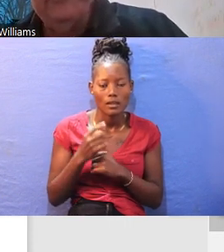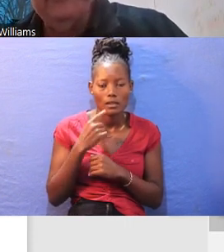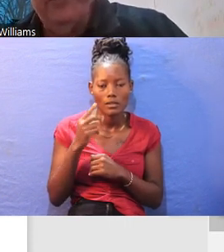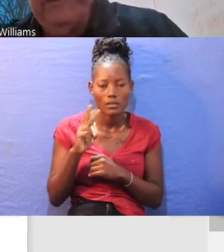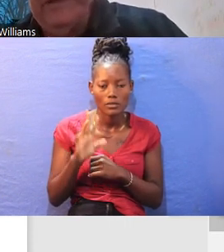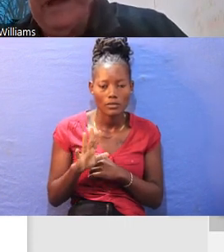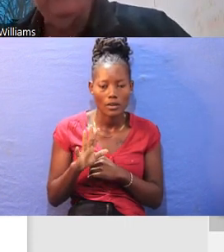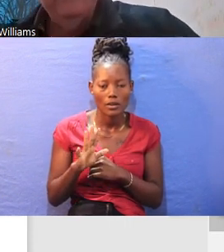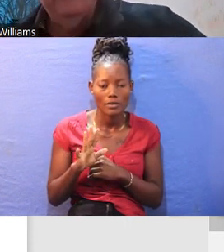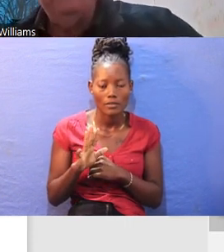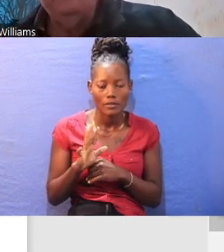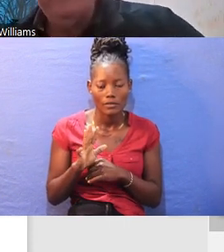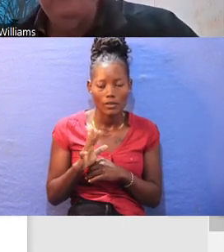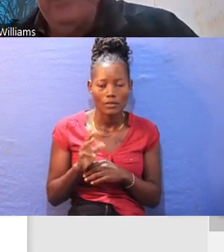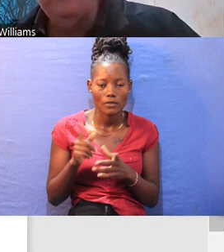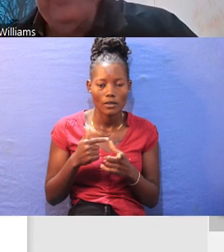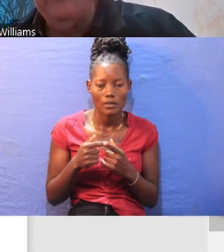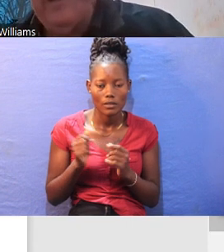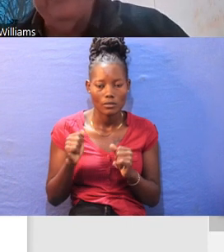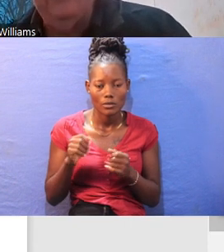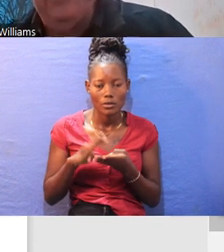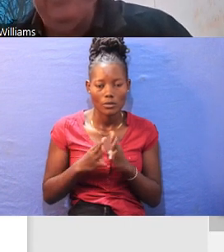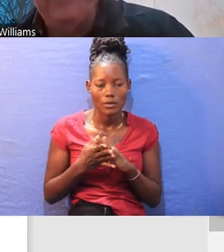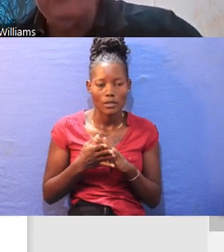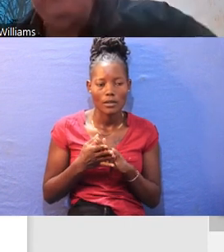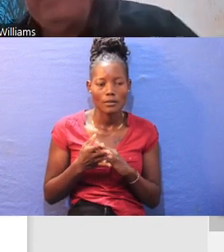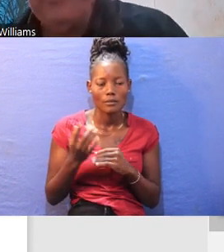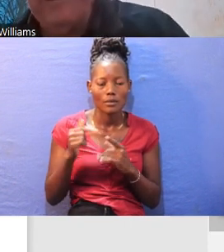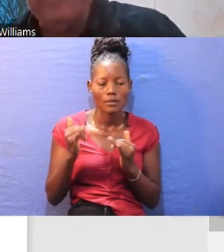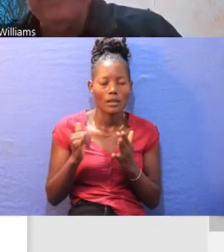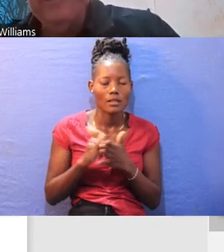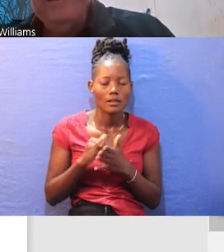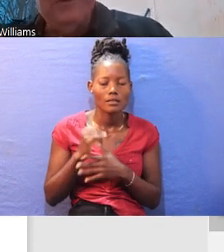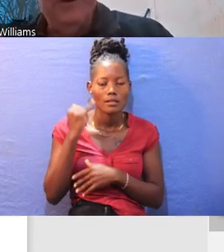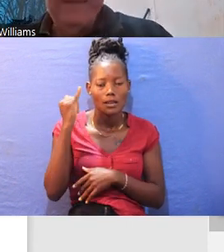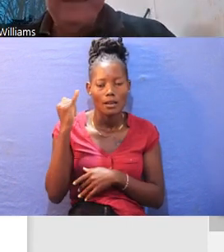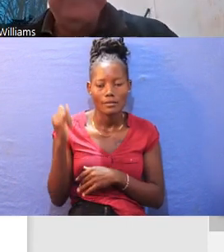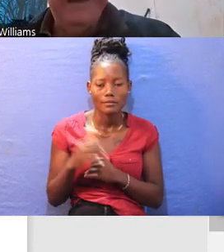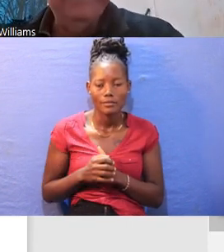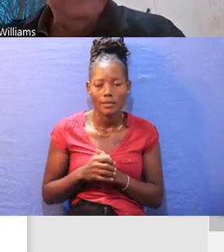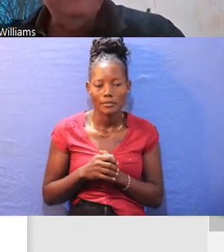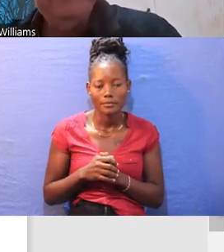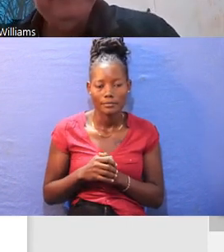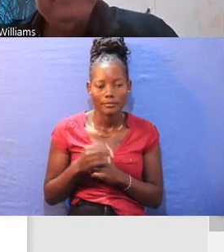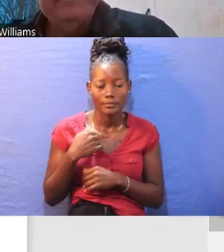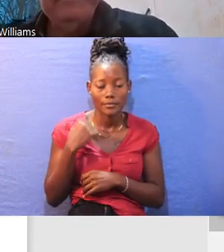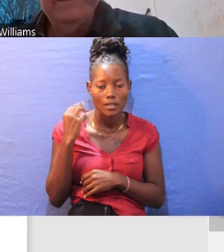first 220 flat. If you can't run 20 flat, you're never going to beat his record. So that's the